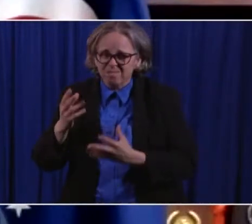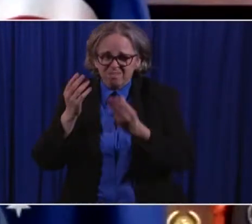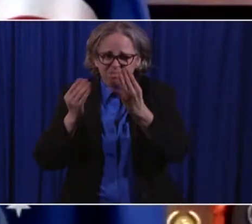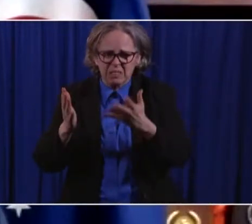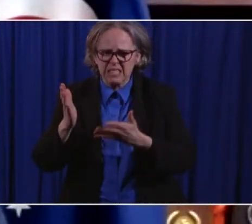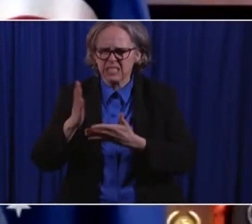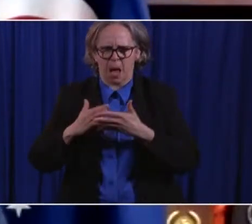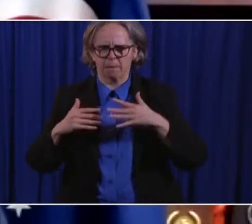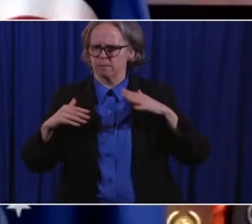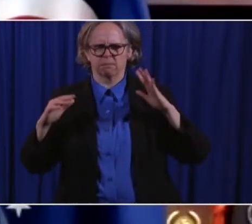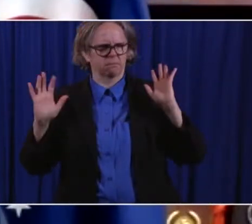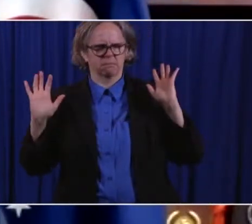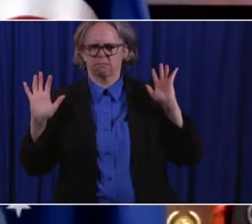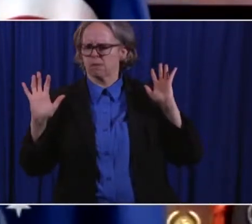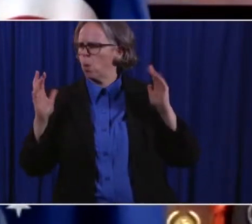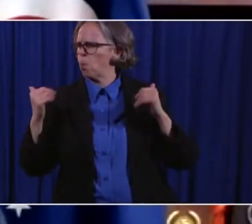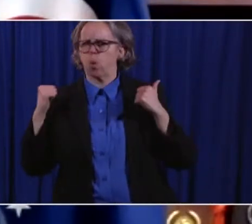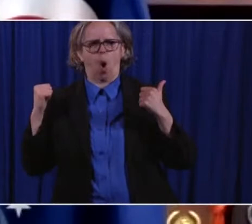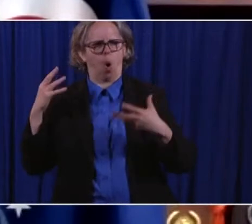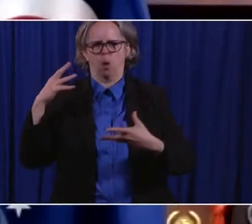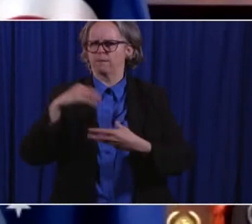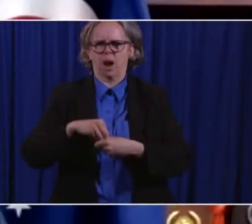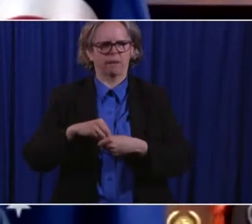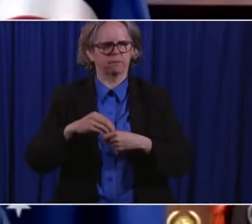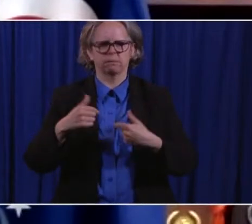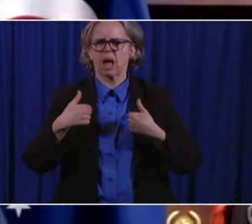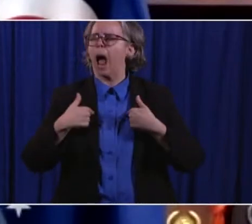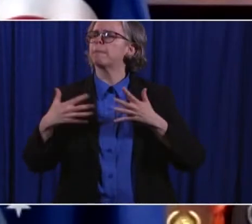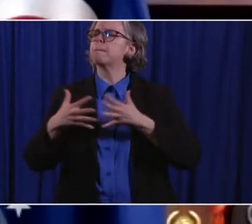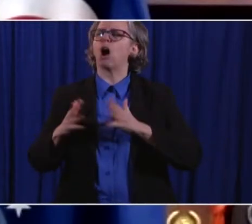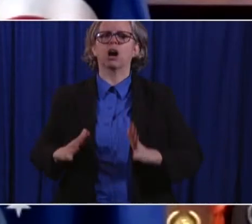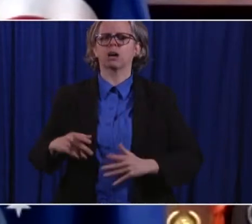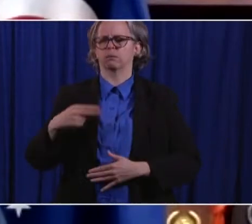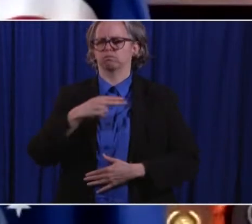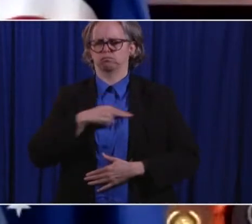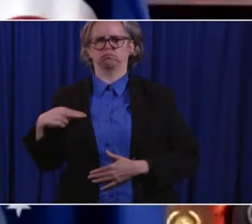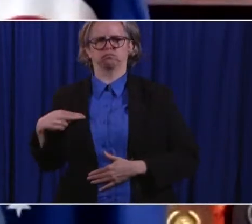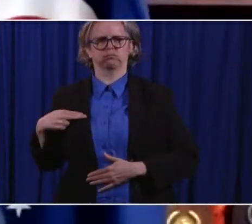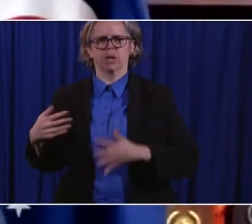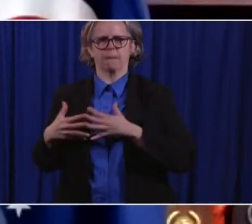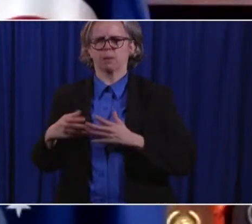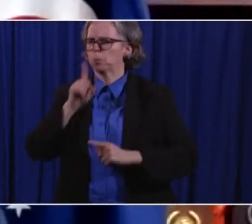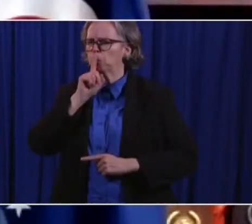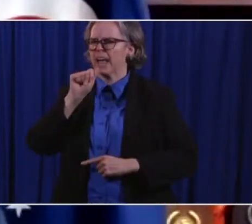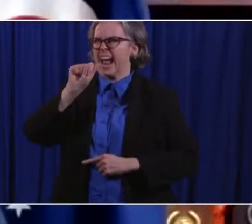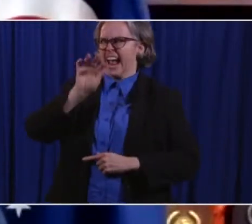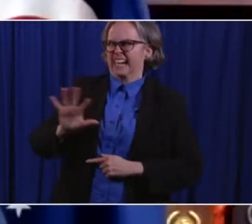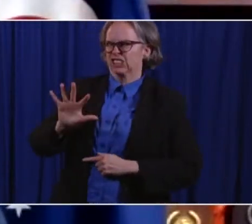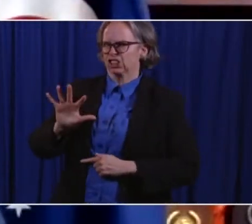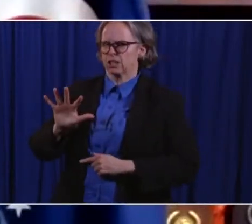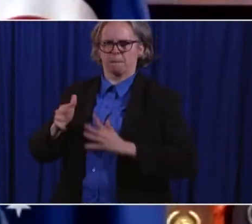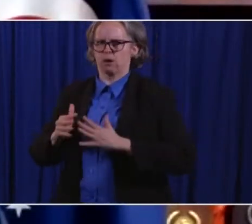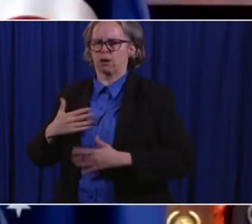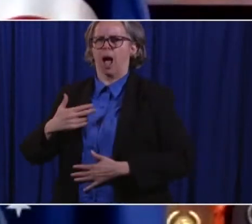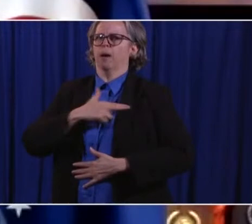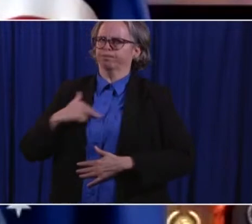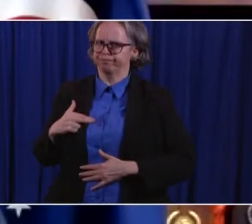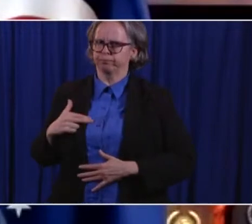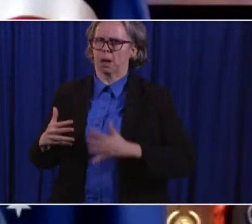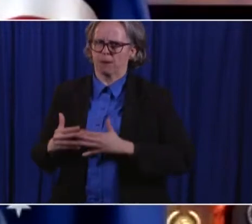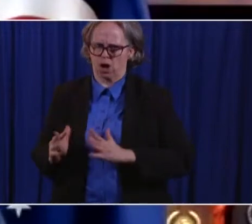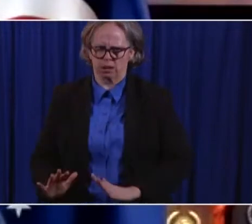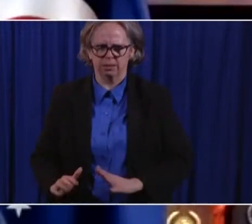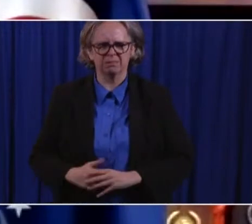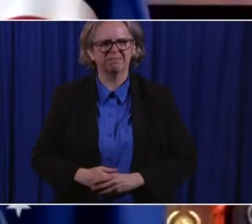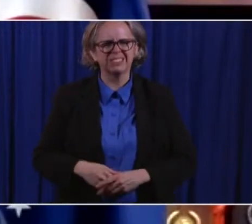be classified as Americans and not Asian Americans. People of different heritages view